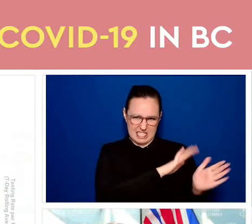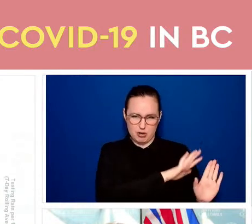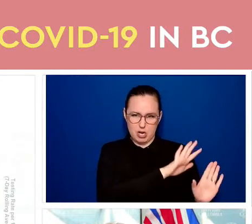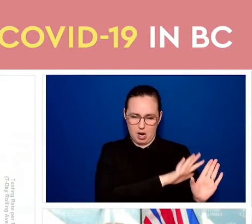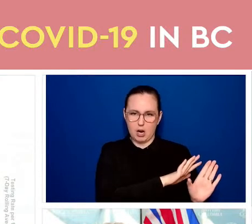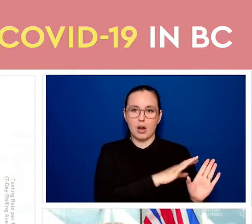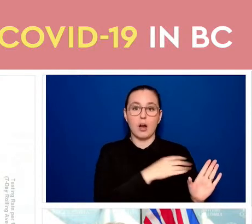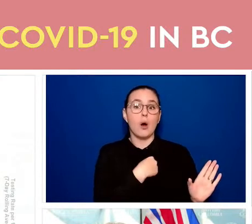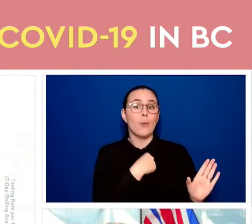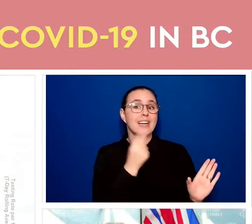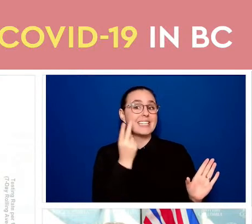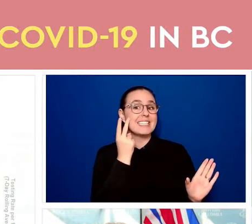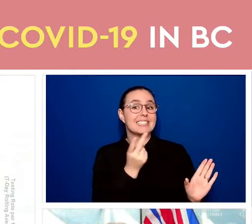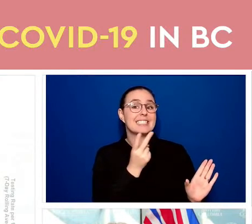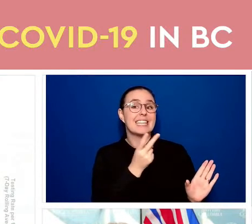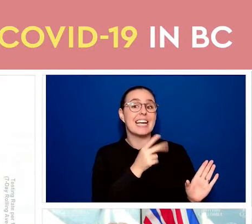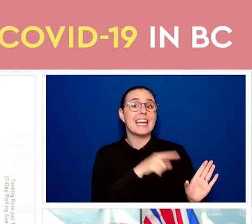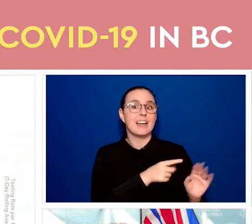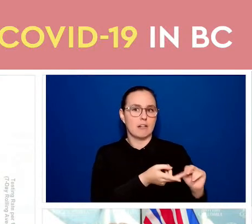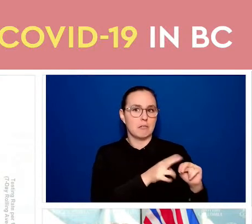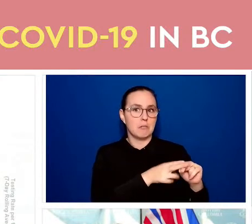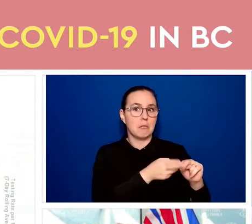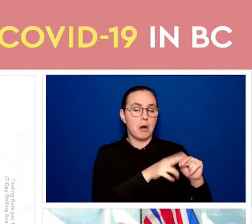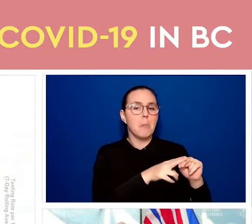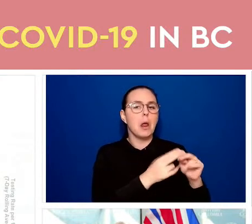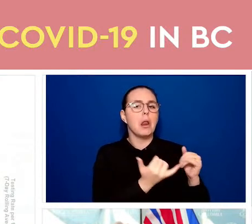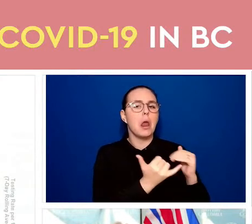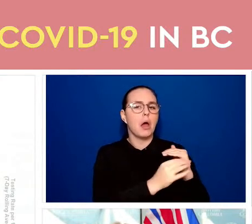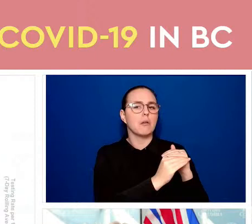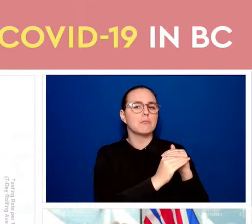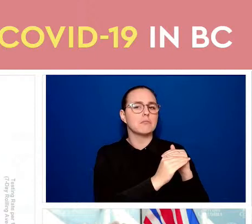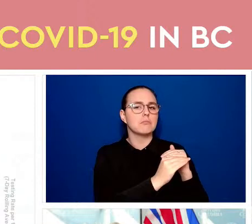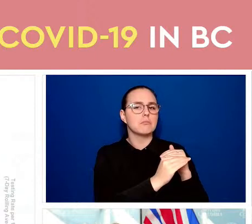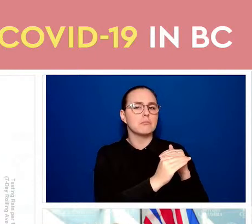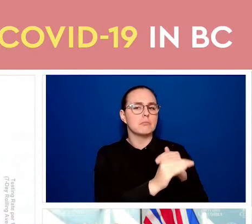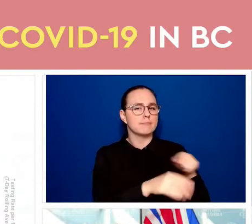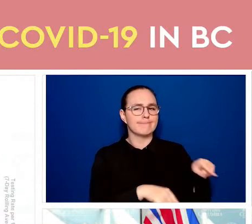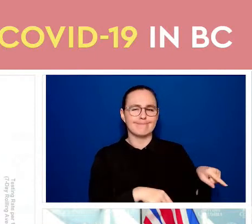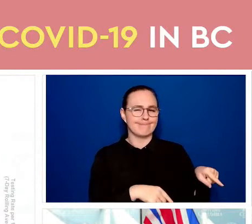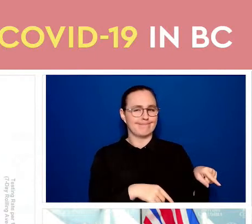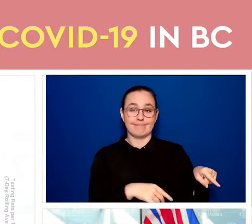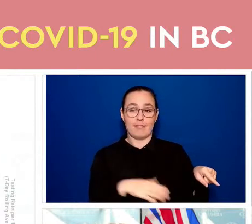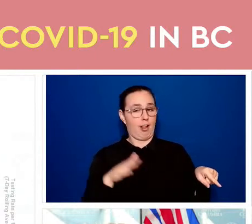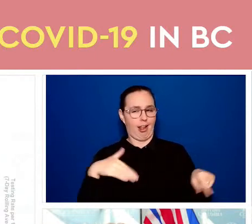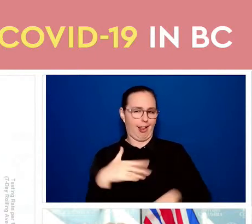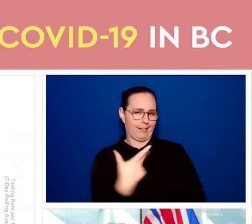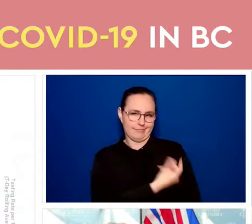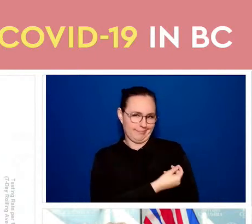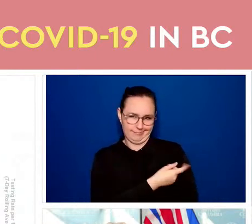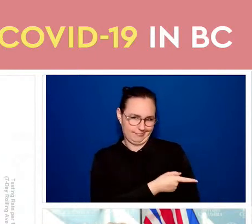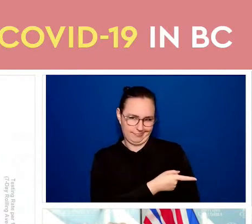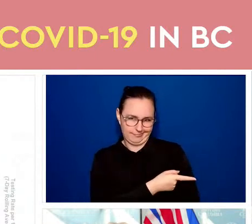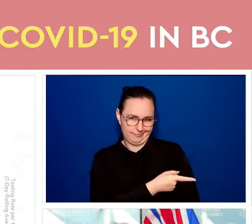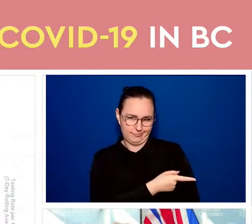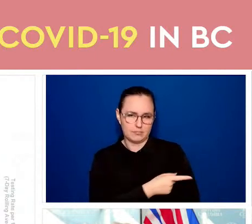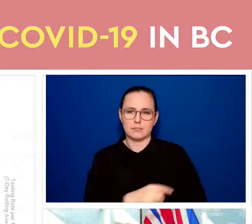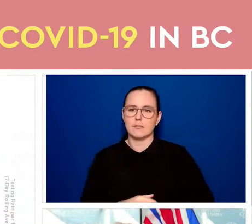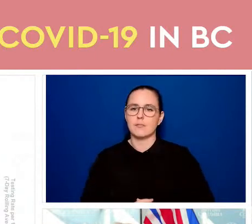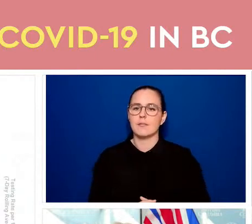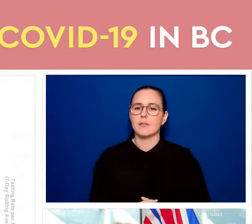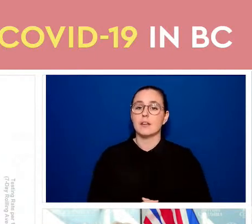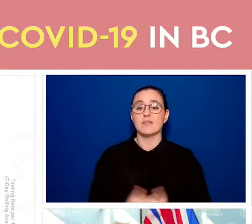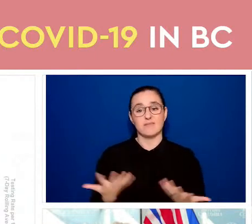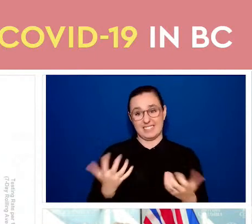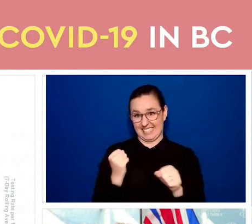in the percent positive in these school-age children who are not yet eligible for vaccination. So this tells us quite a lot. It tells